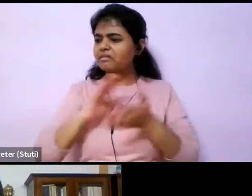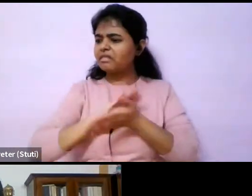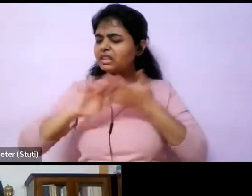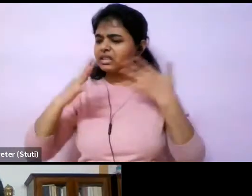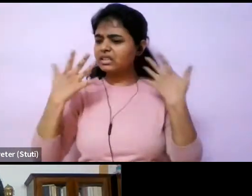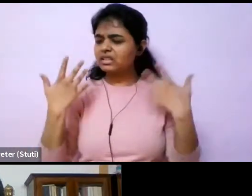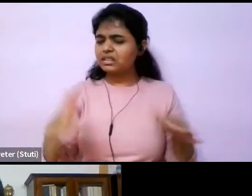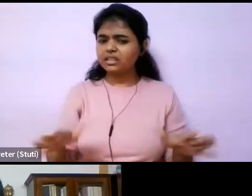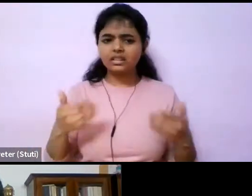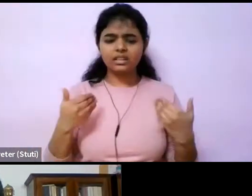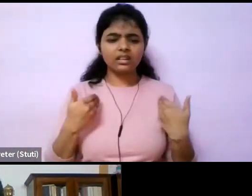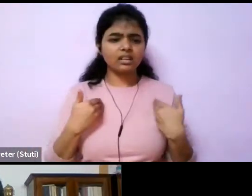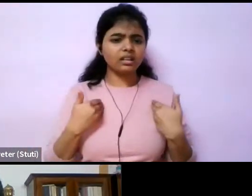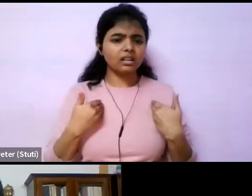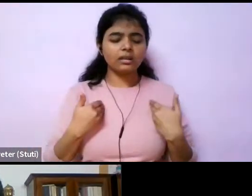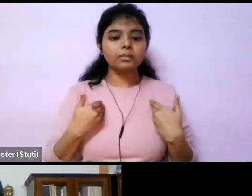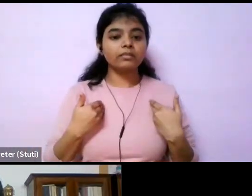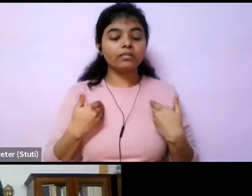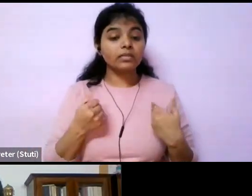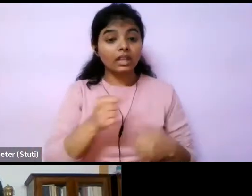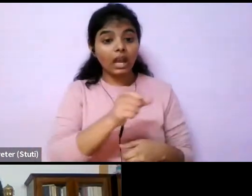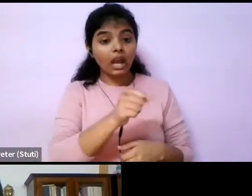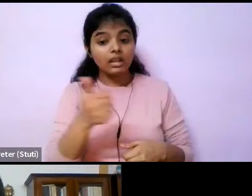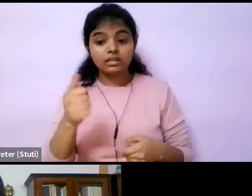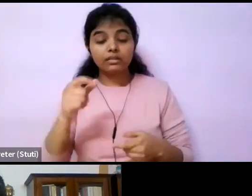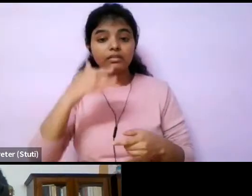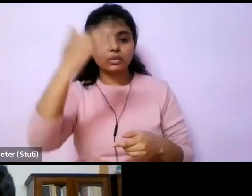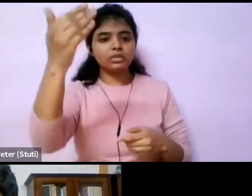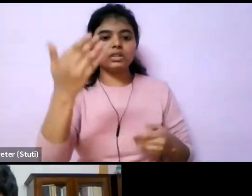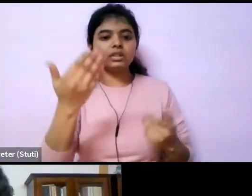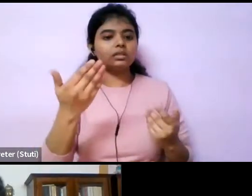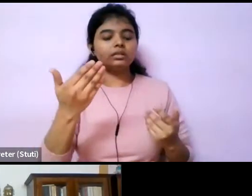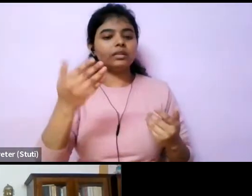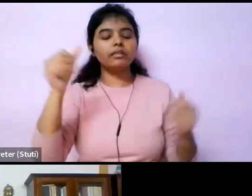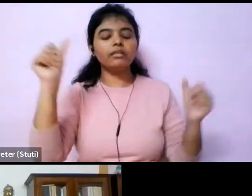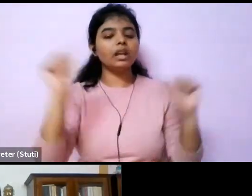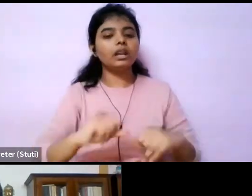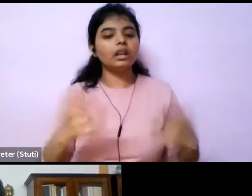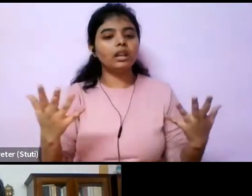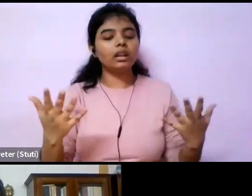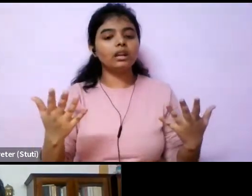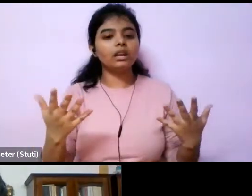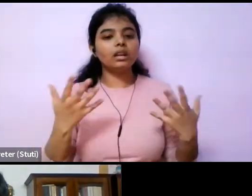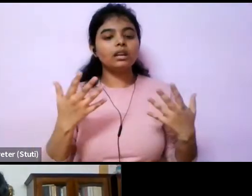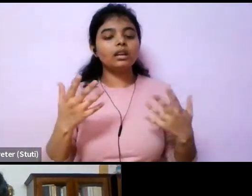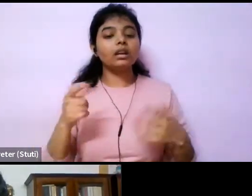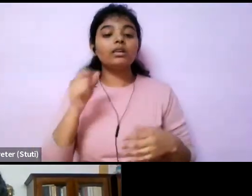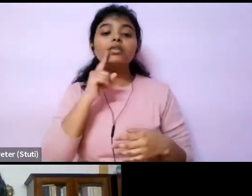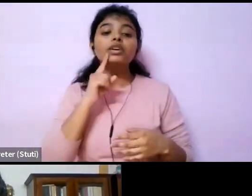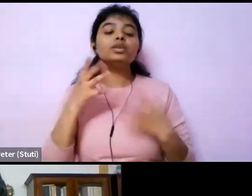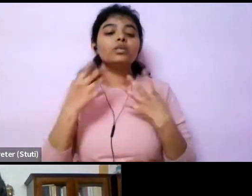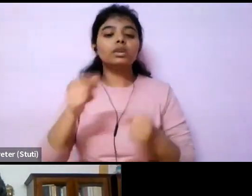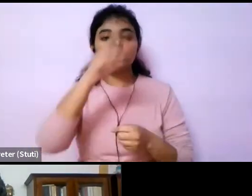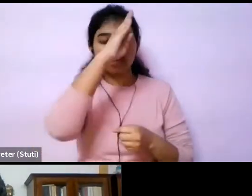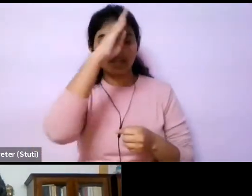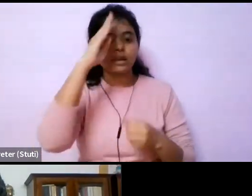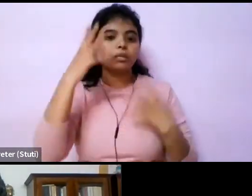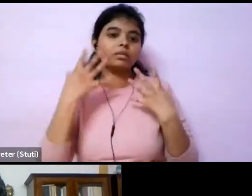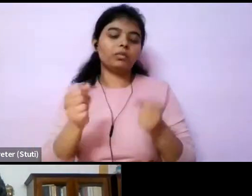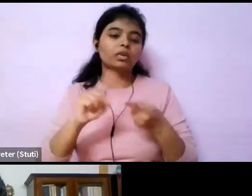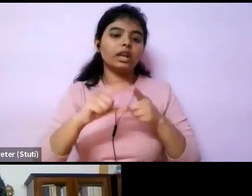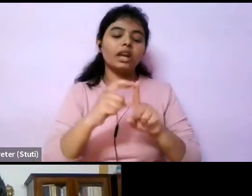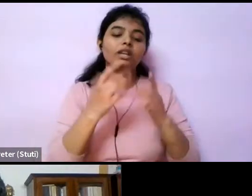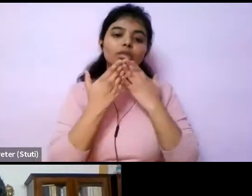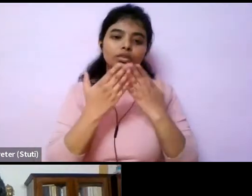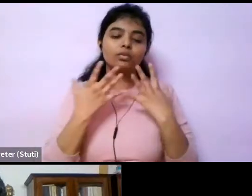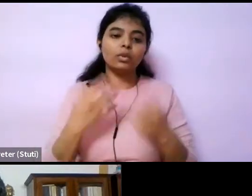not have any, there are no possibilities for his future. He wanted an academic future that might never come to pass. Once he comes